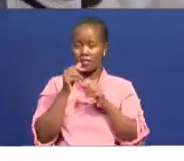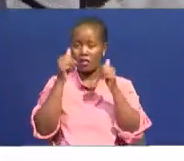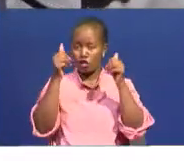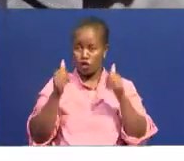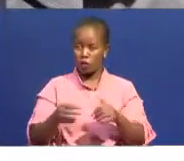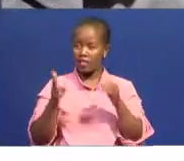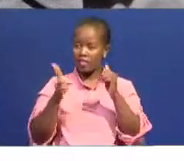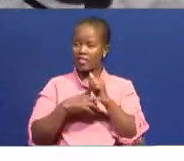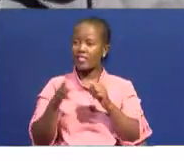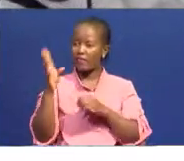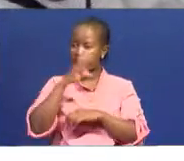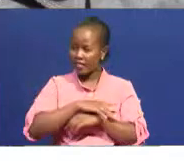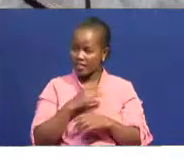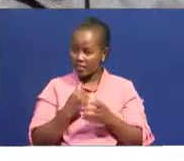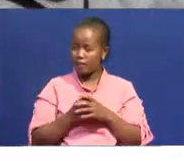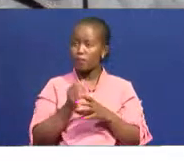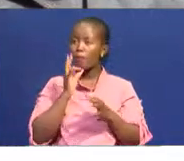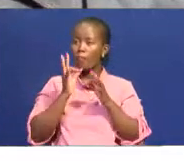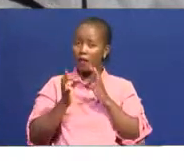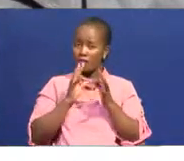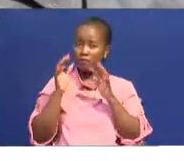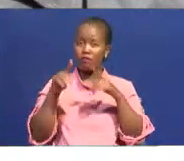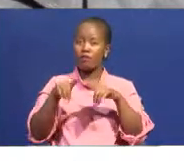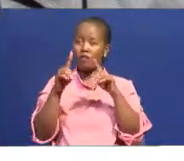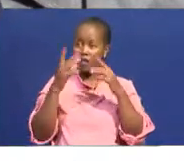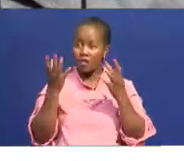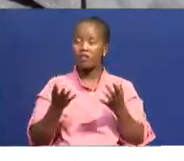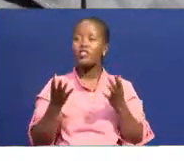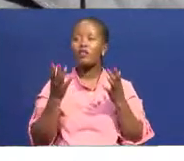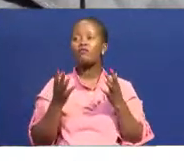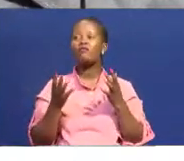Within 7 days, if you won't have been